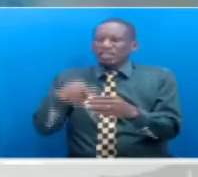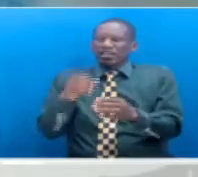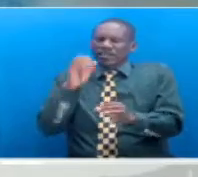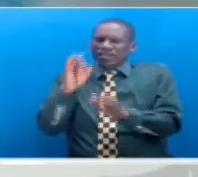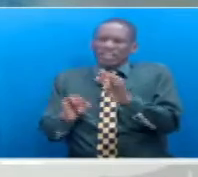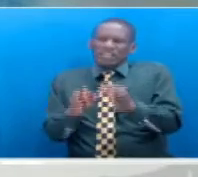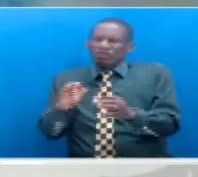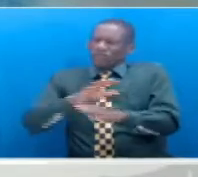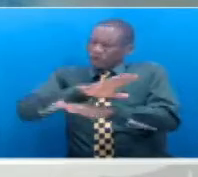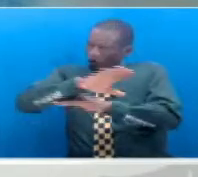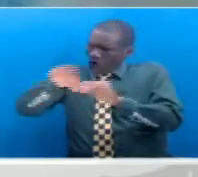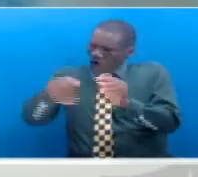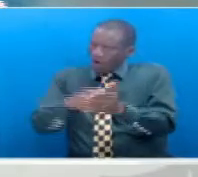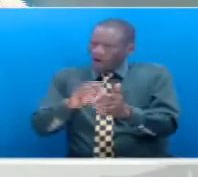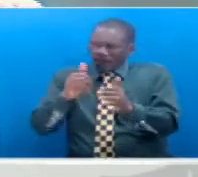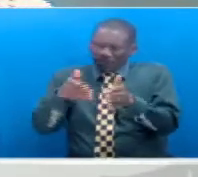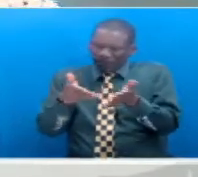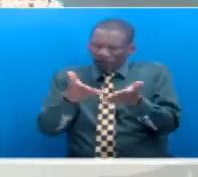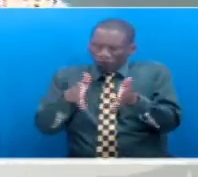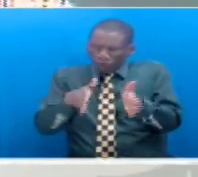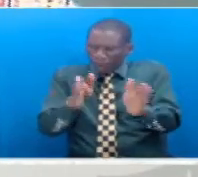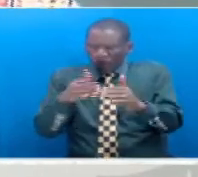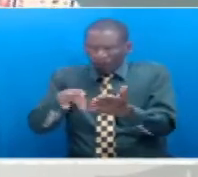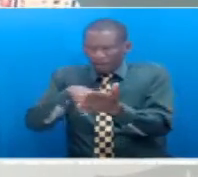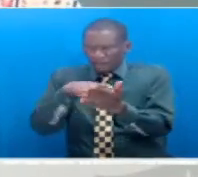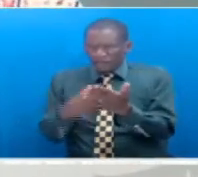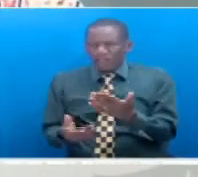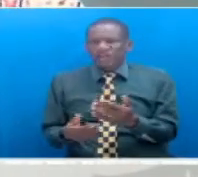that all have failed. The